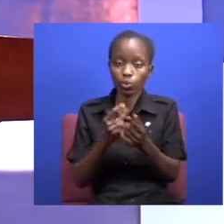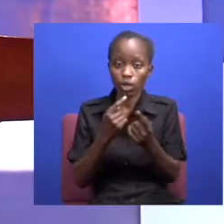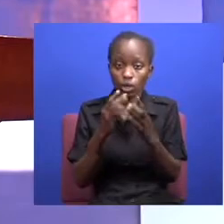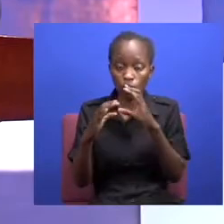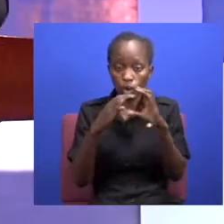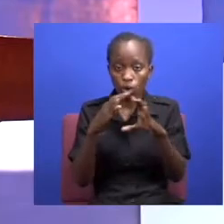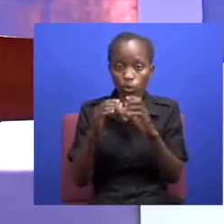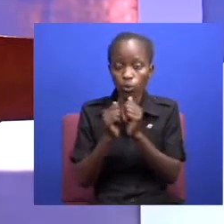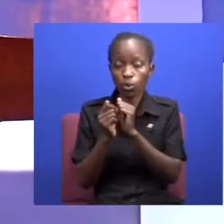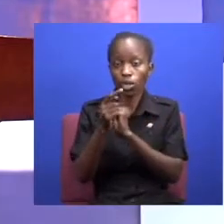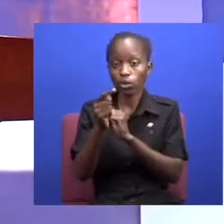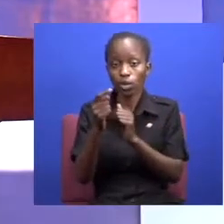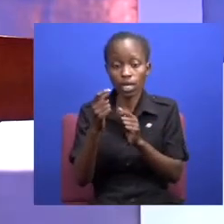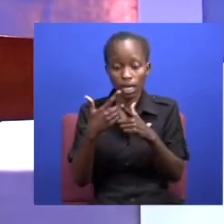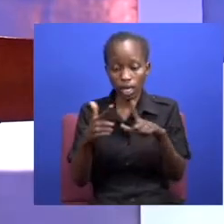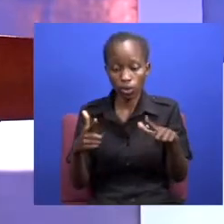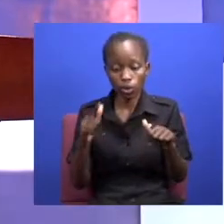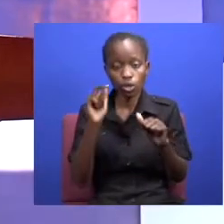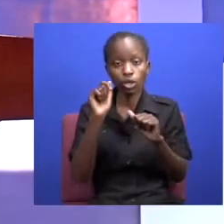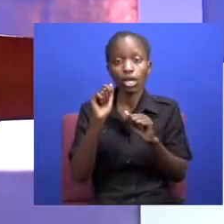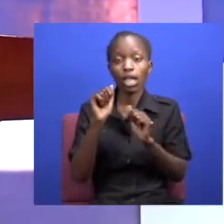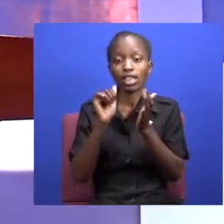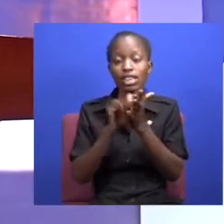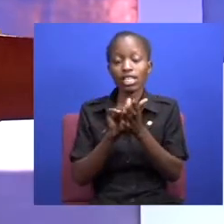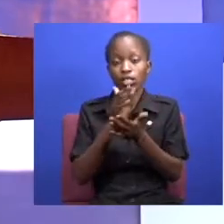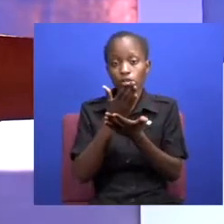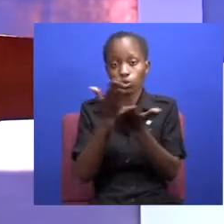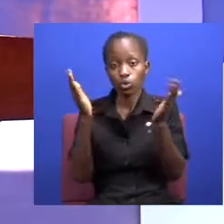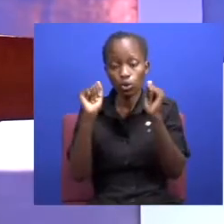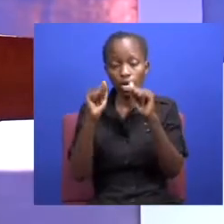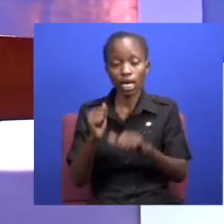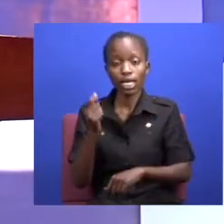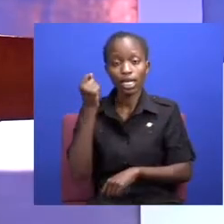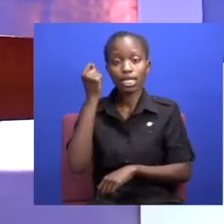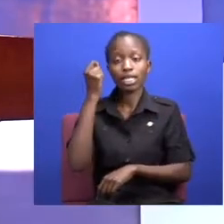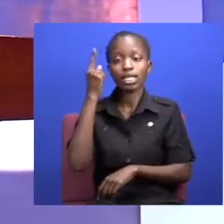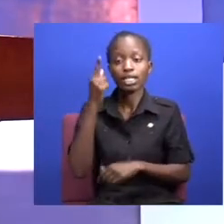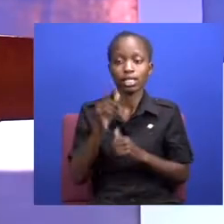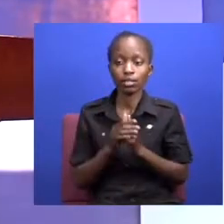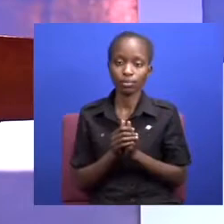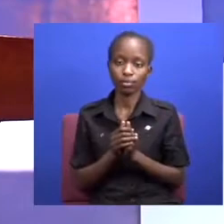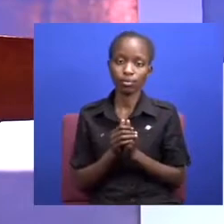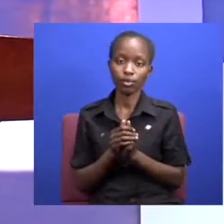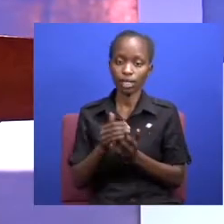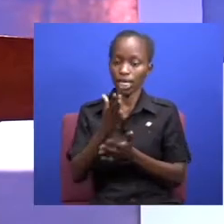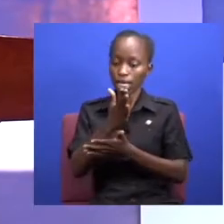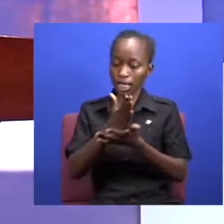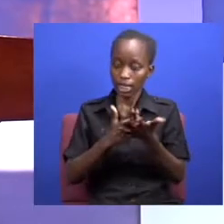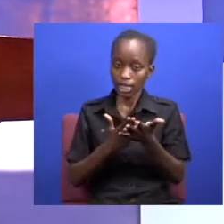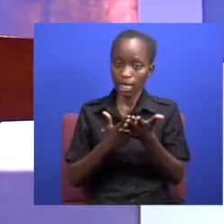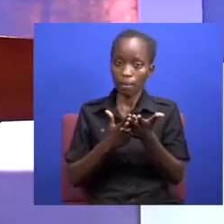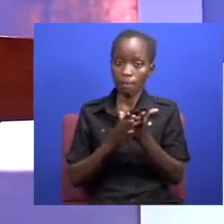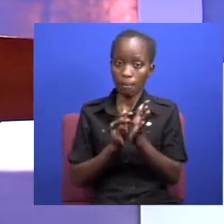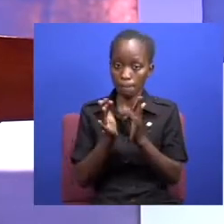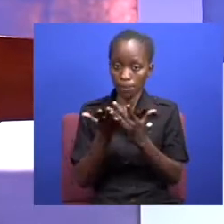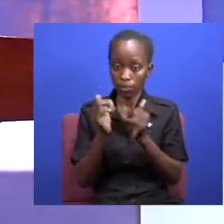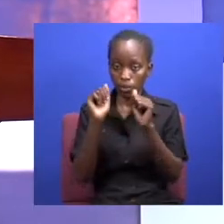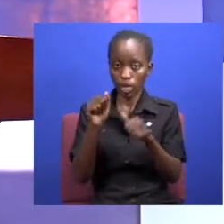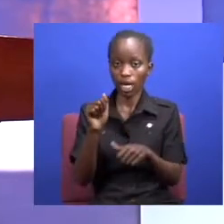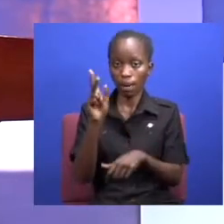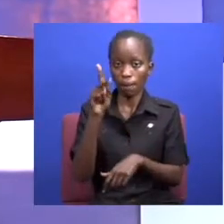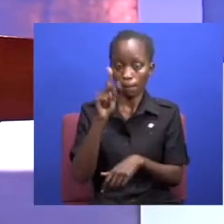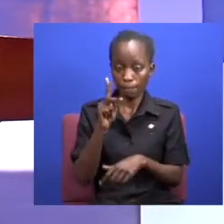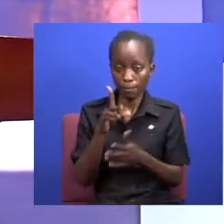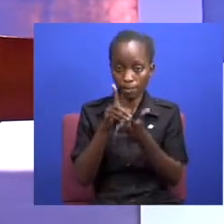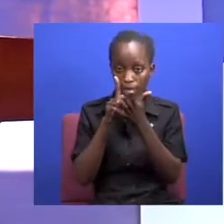a language that I can understand. And these translations, there are some of them you could download on an app.